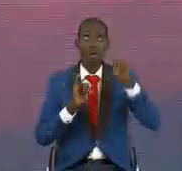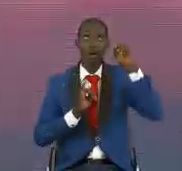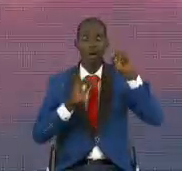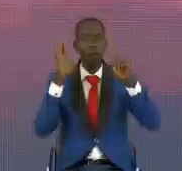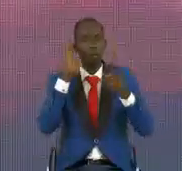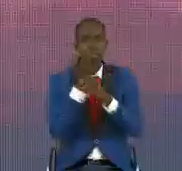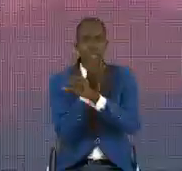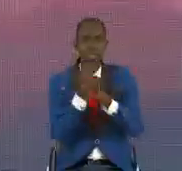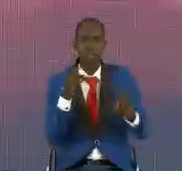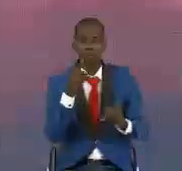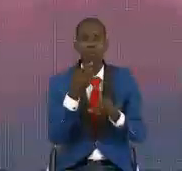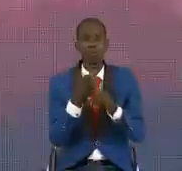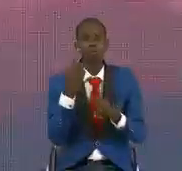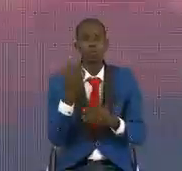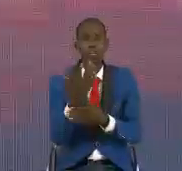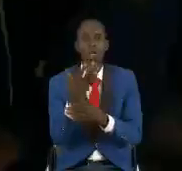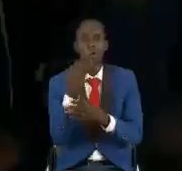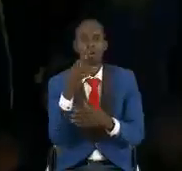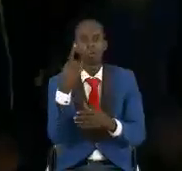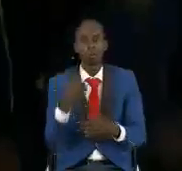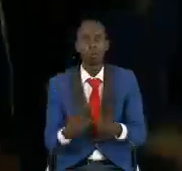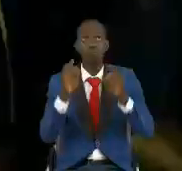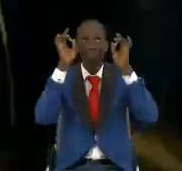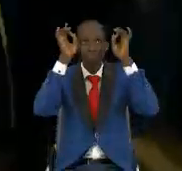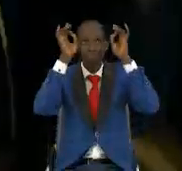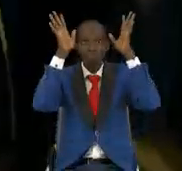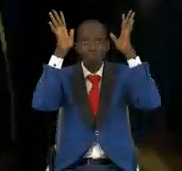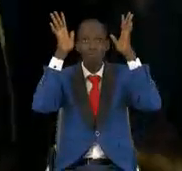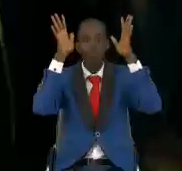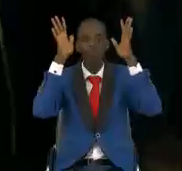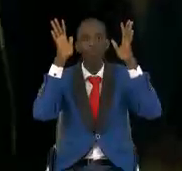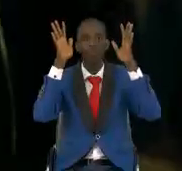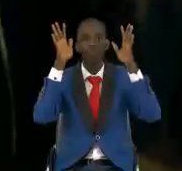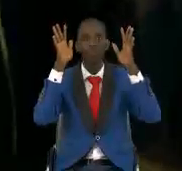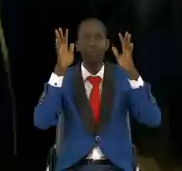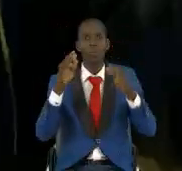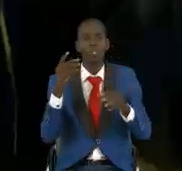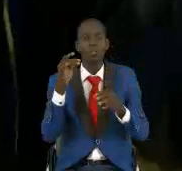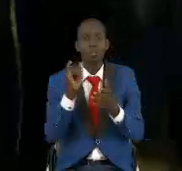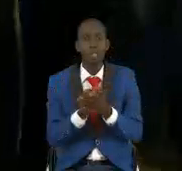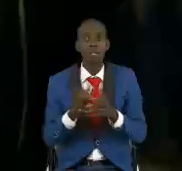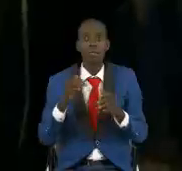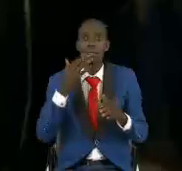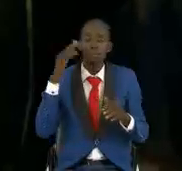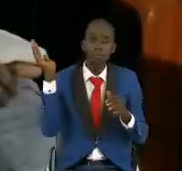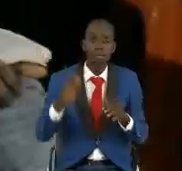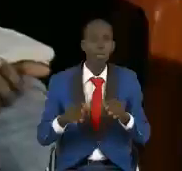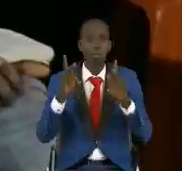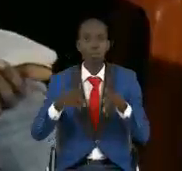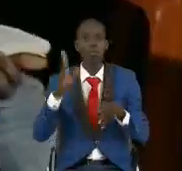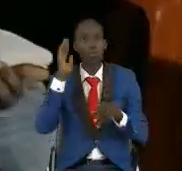the hand of the terrible. Mr. Terrible will not have power over your life